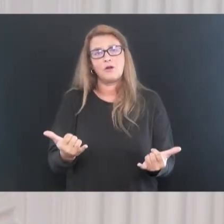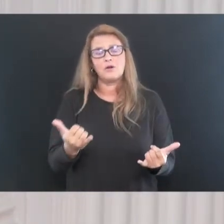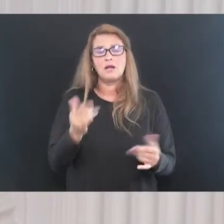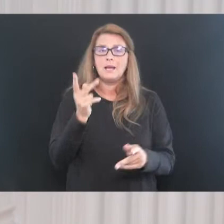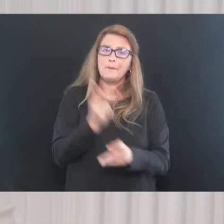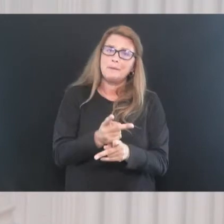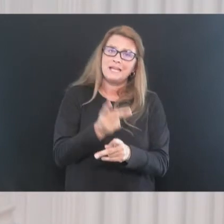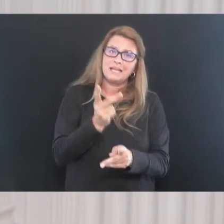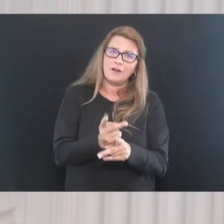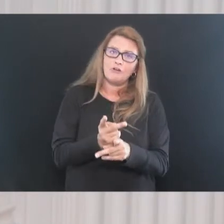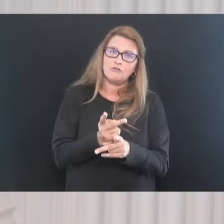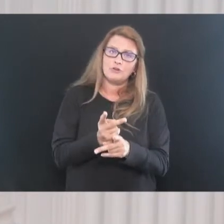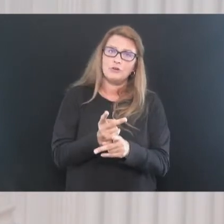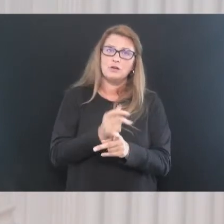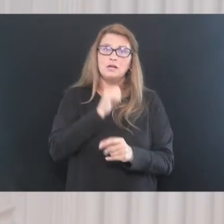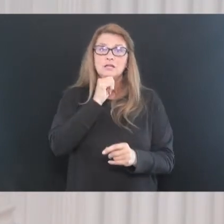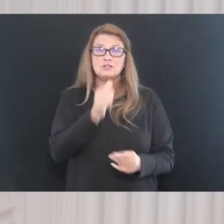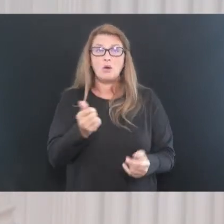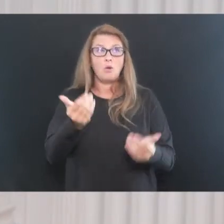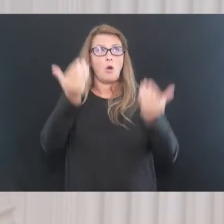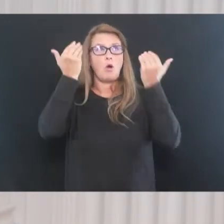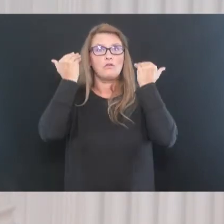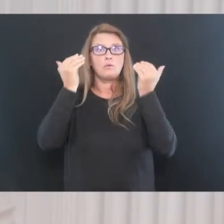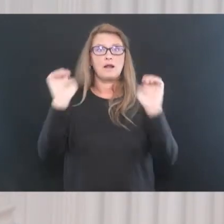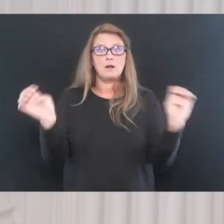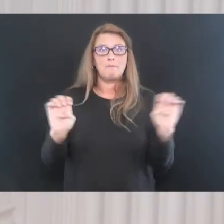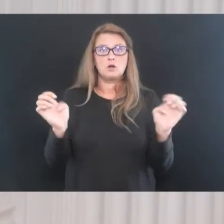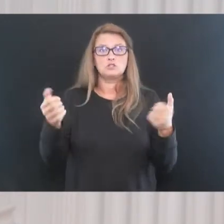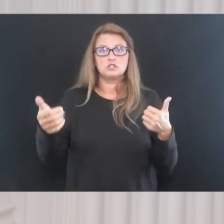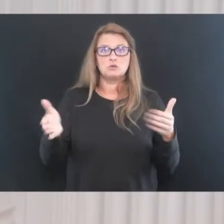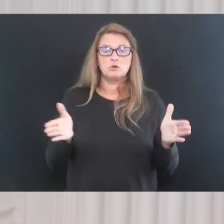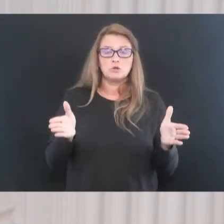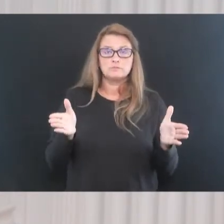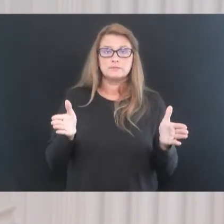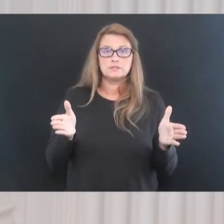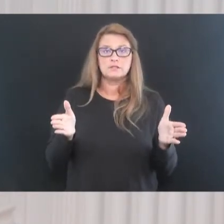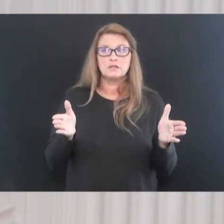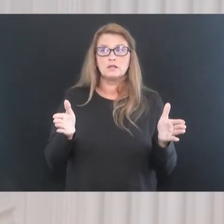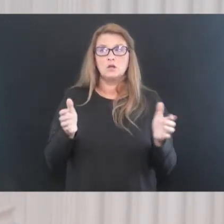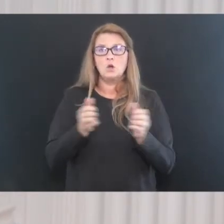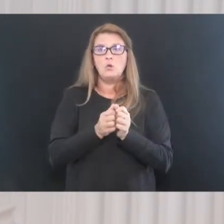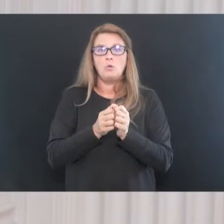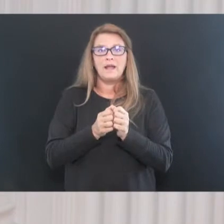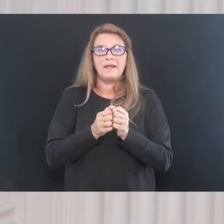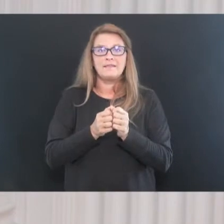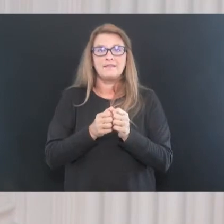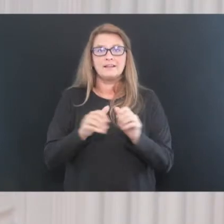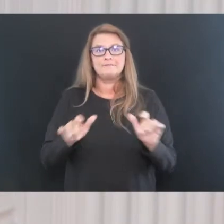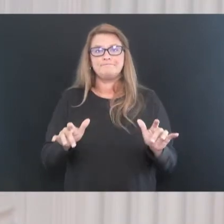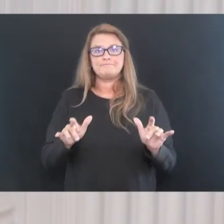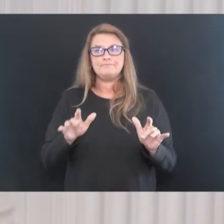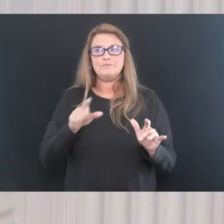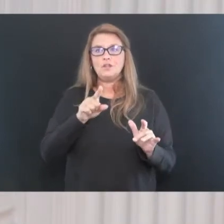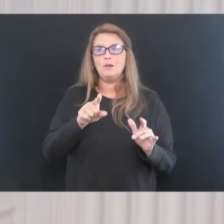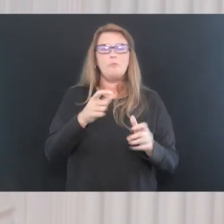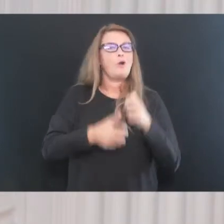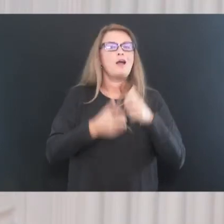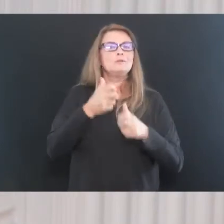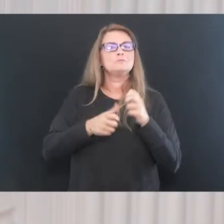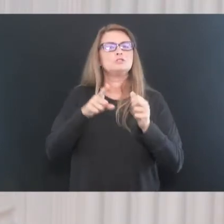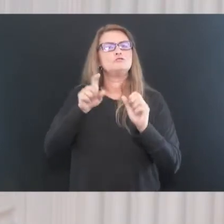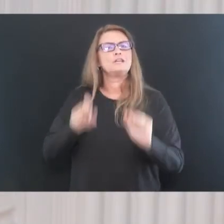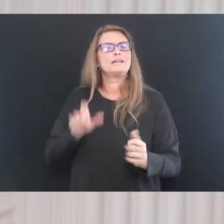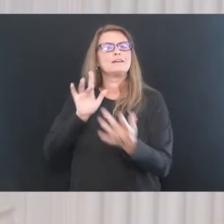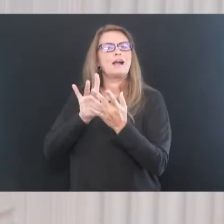careful. Don't overwhelm the emergency rooms of our hospitals with problems that you can contact your primary care